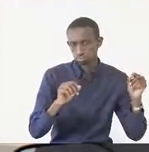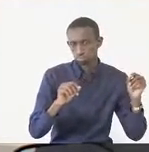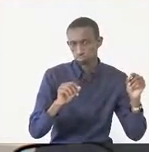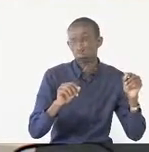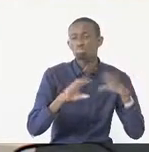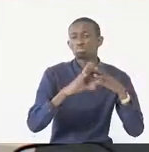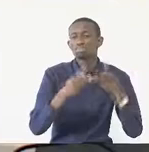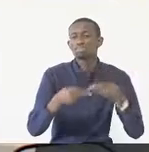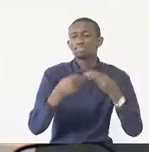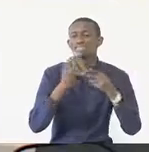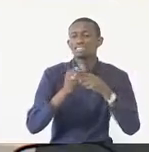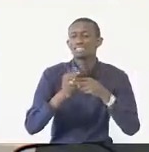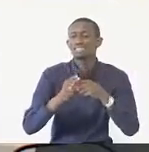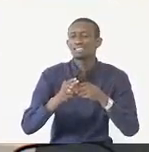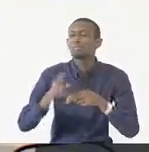it as